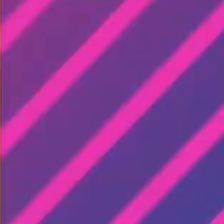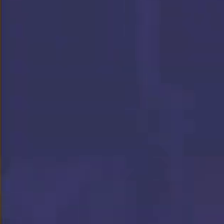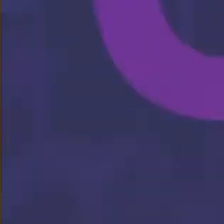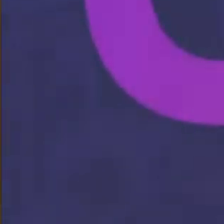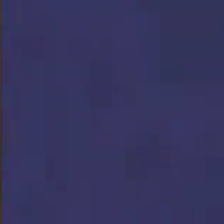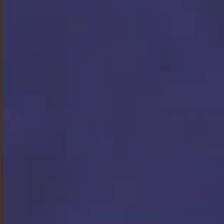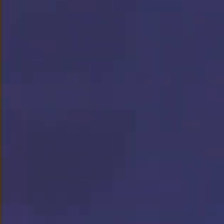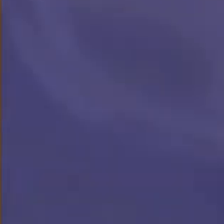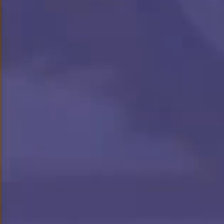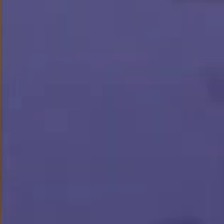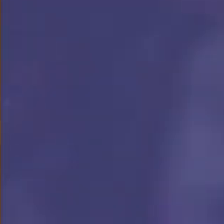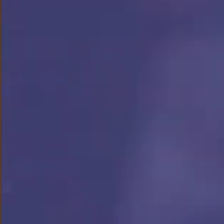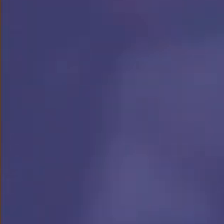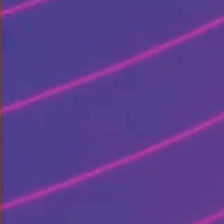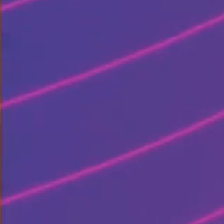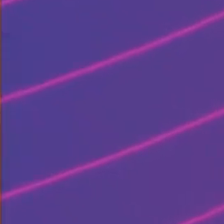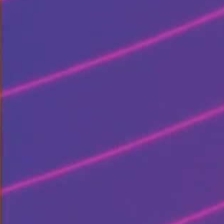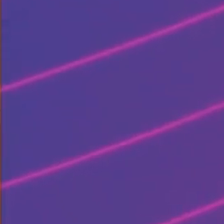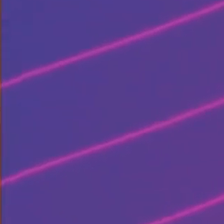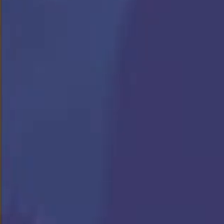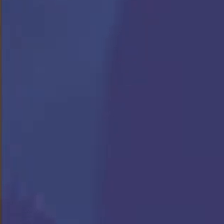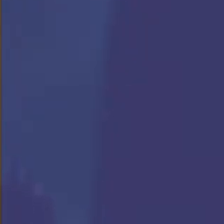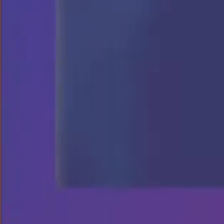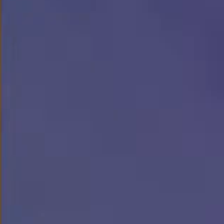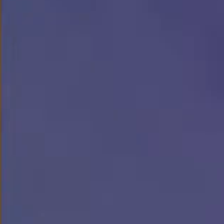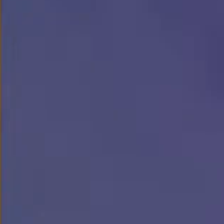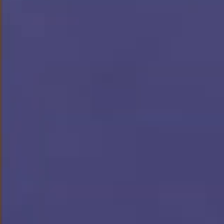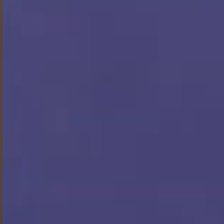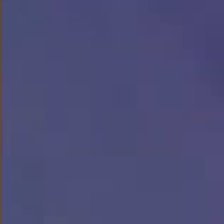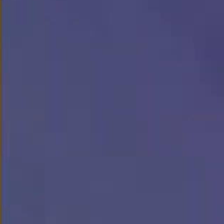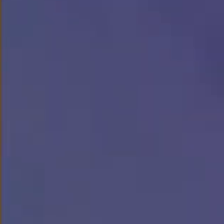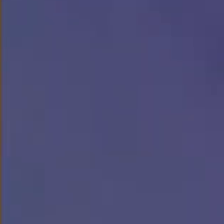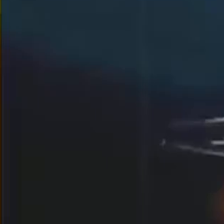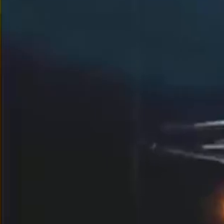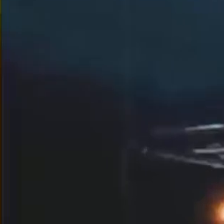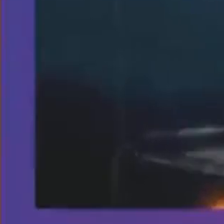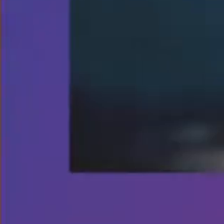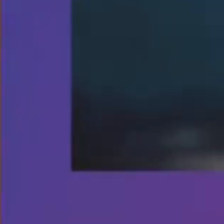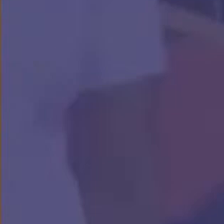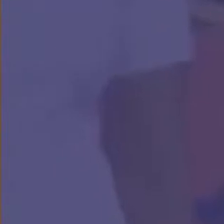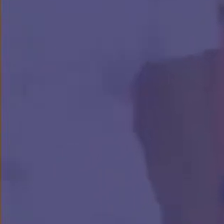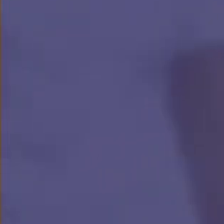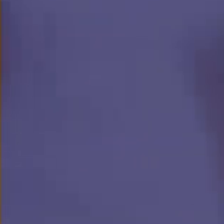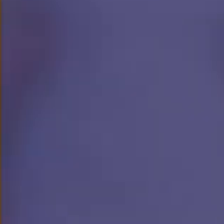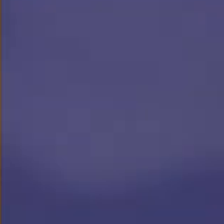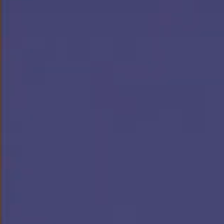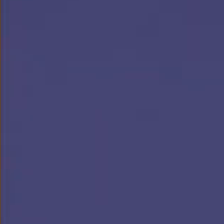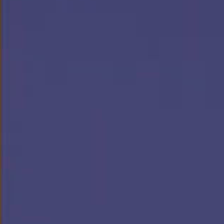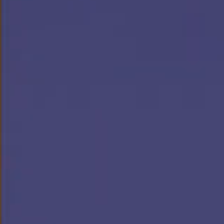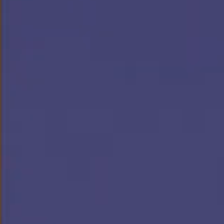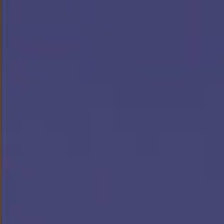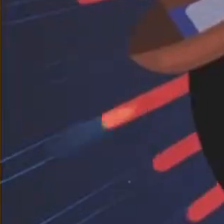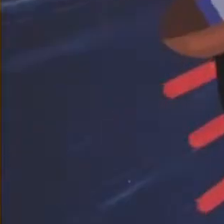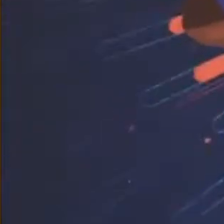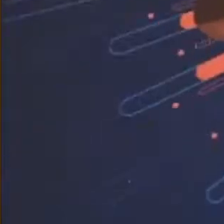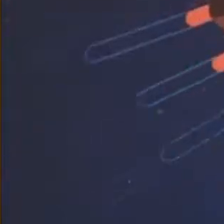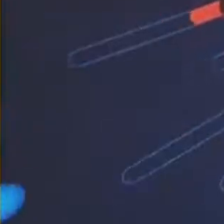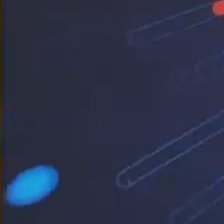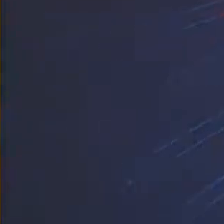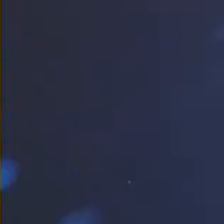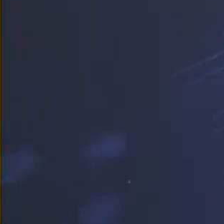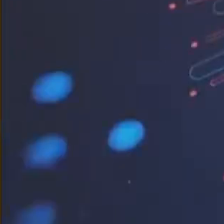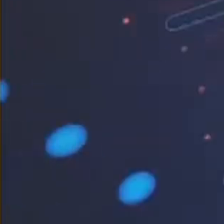Saturday, 28th January. Get ready for the fiesta before the fiesta. As we keep our national platform alive, Talk